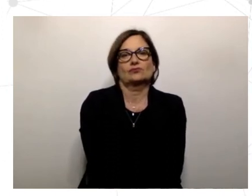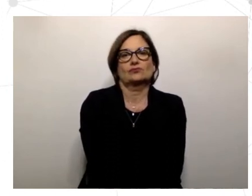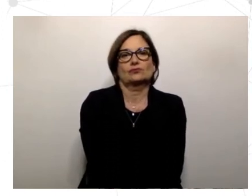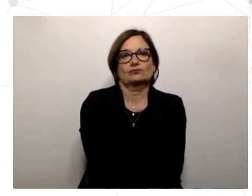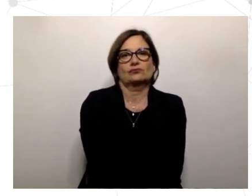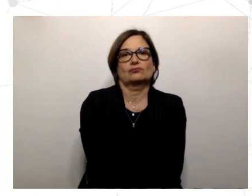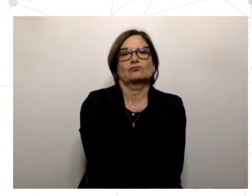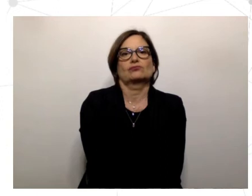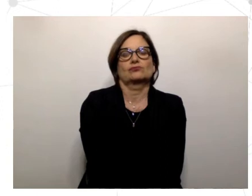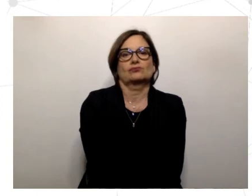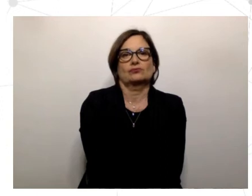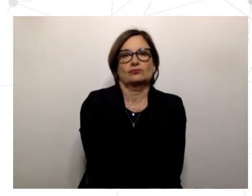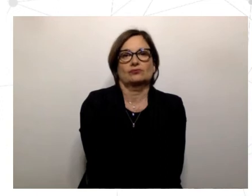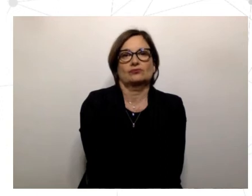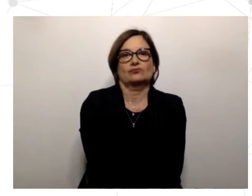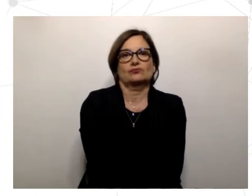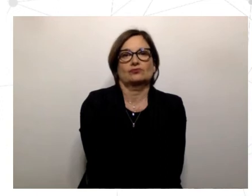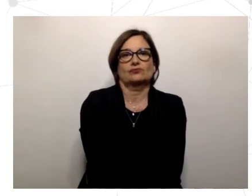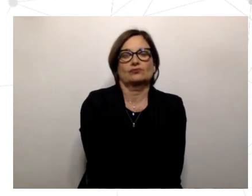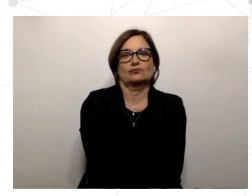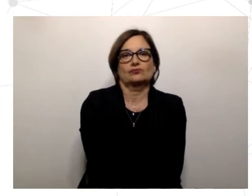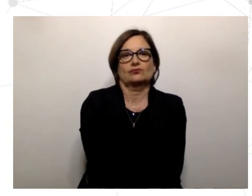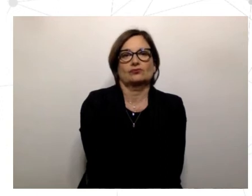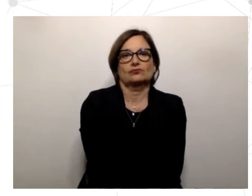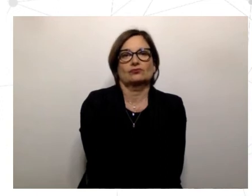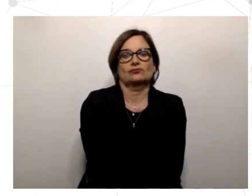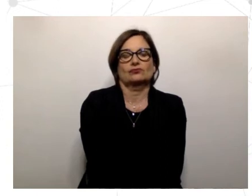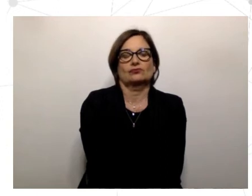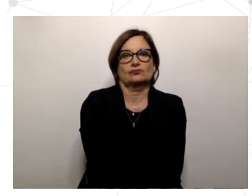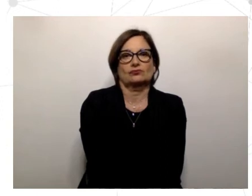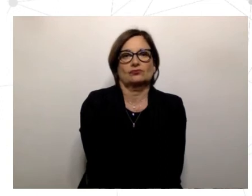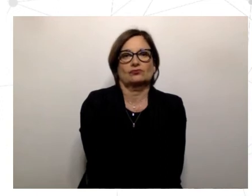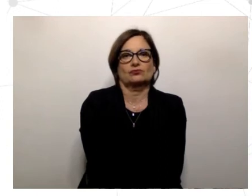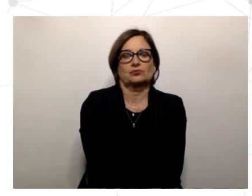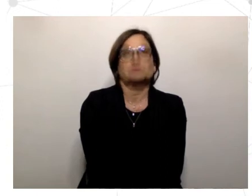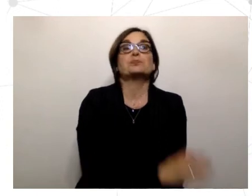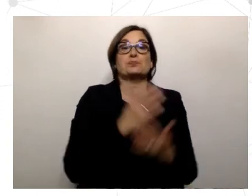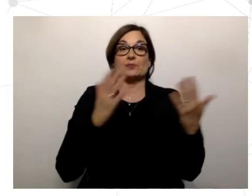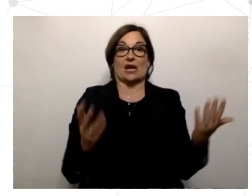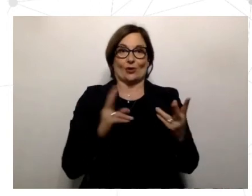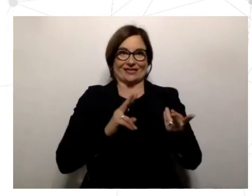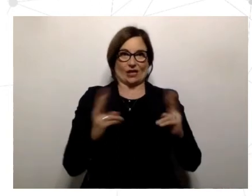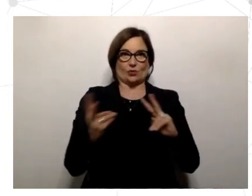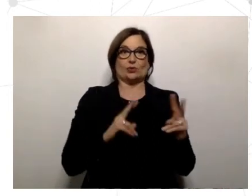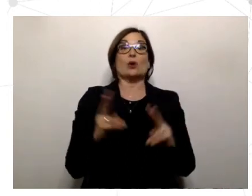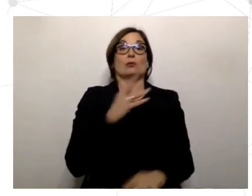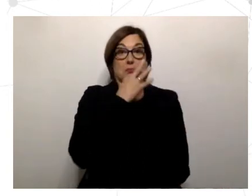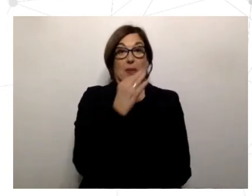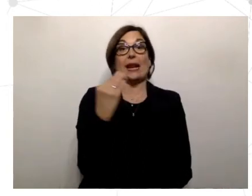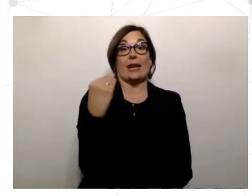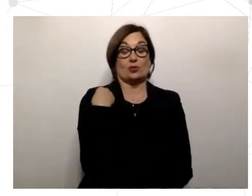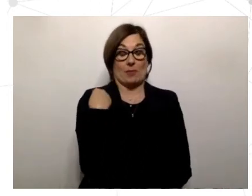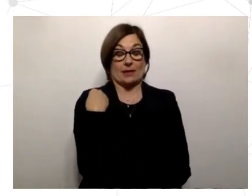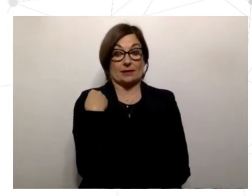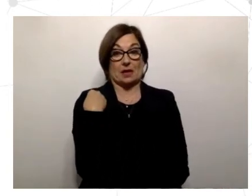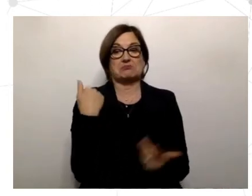audio devices is going and the difference it will make to the Soundscape experience. Questa è un'ottima domanda e penso